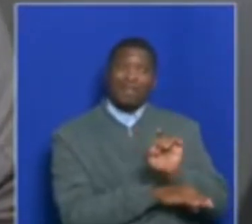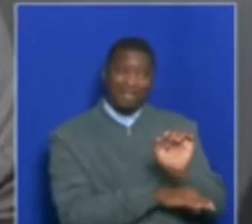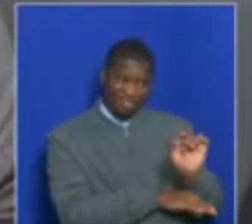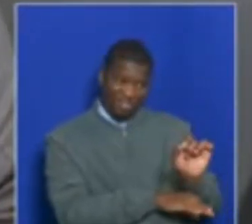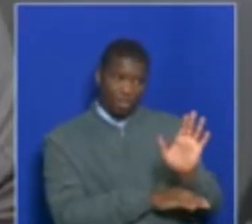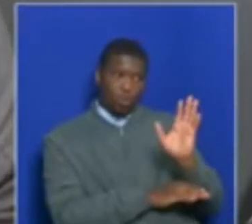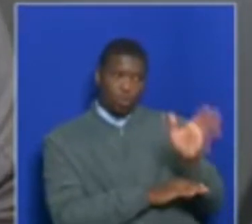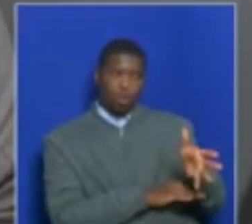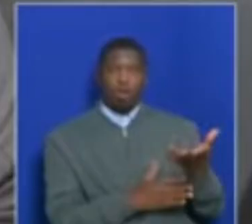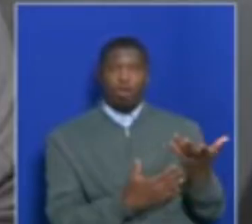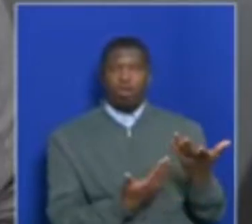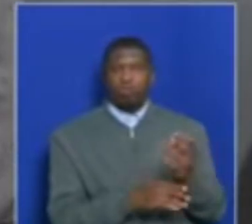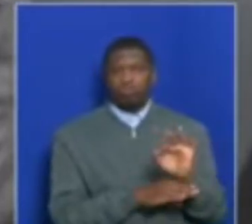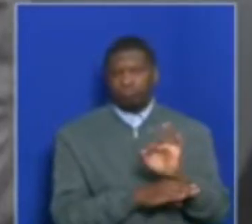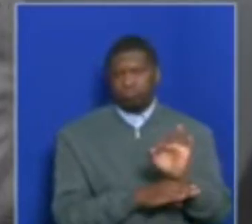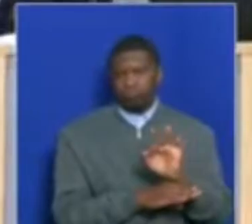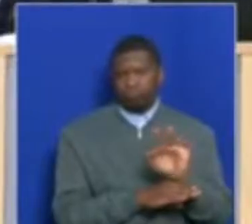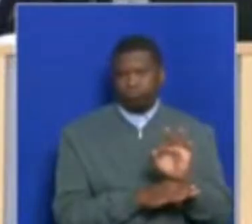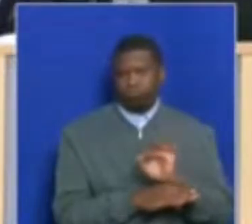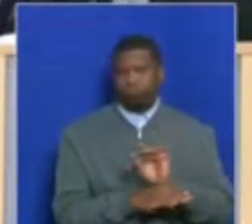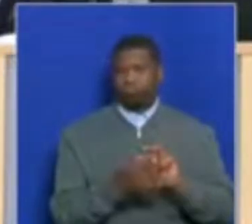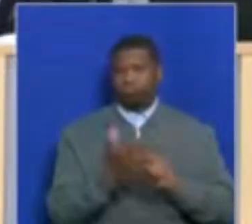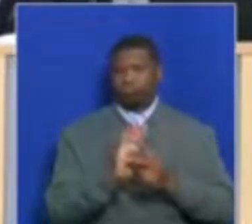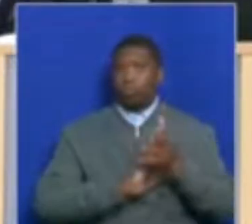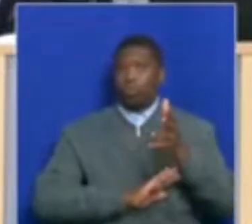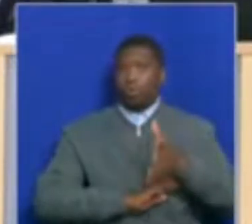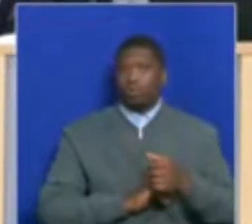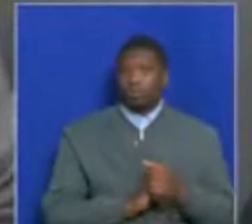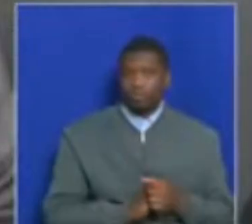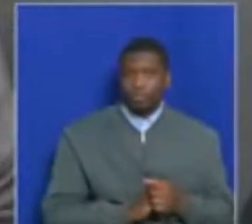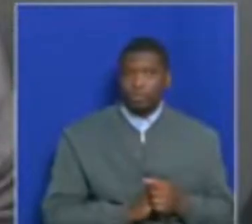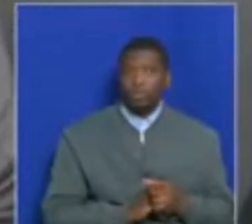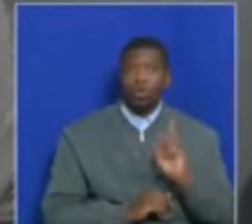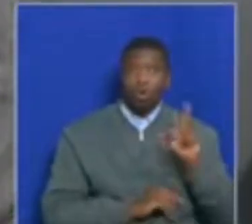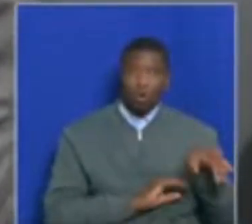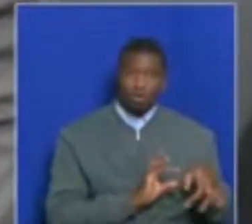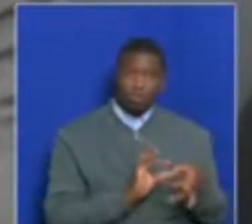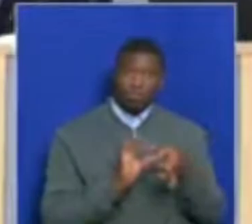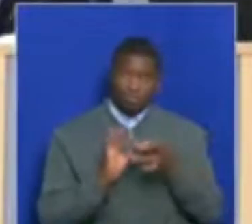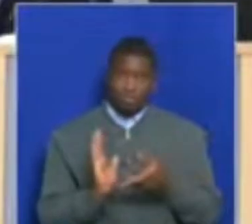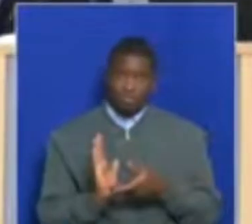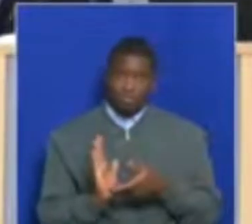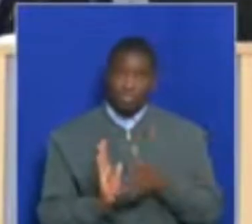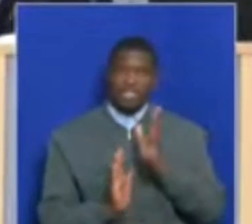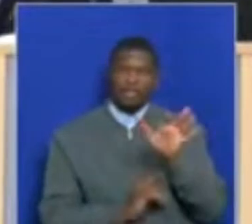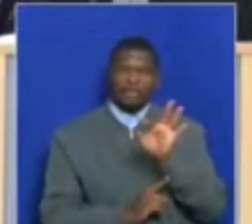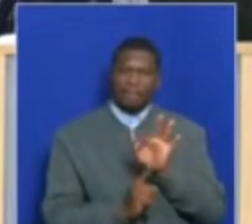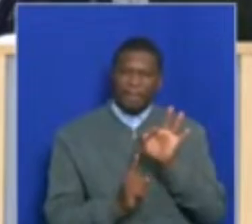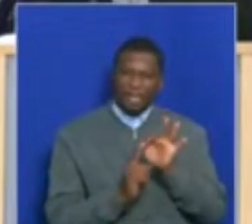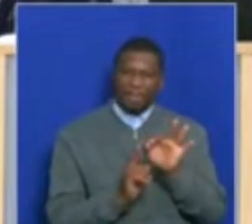address there. And it will speak to this transaction? It will specifically to that issue. Okay, thank you.